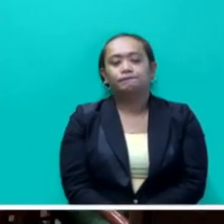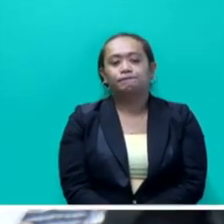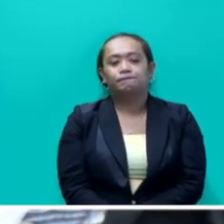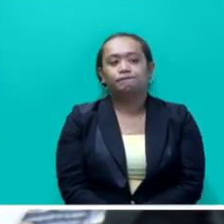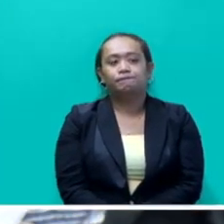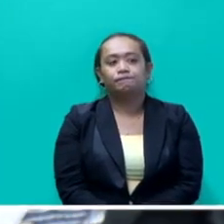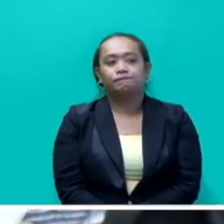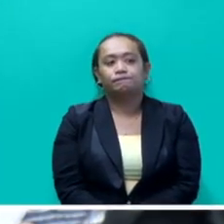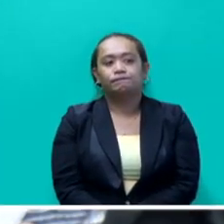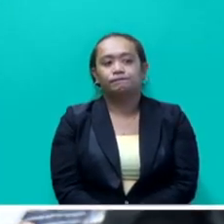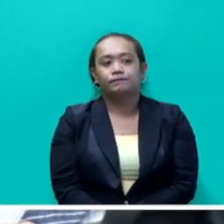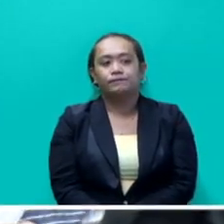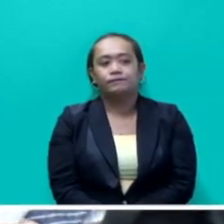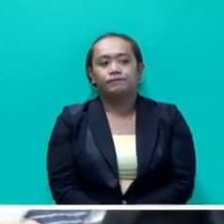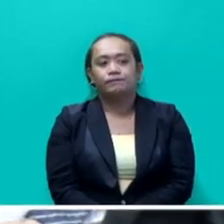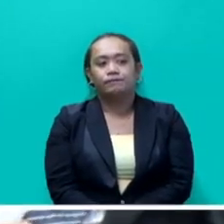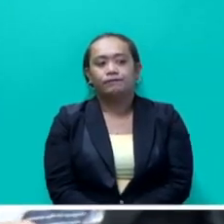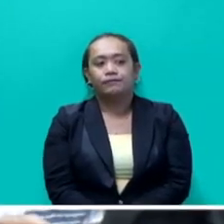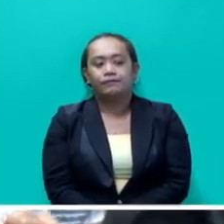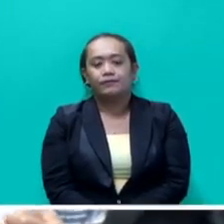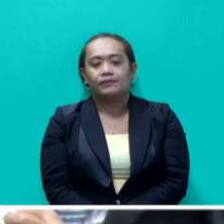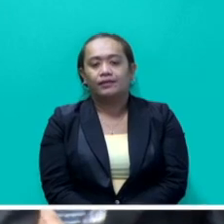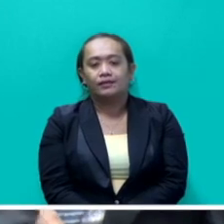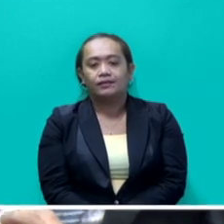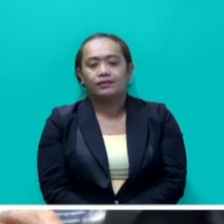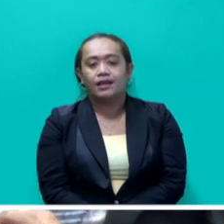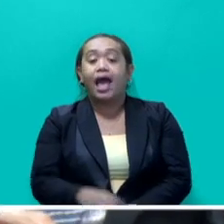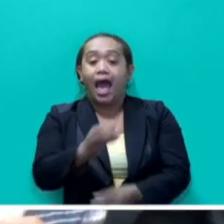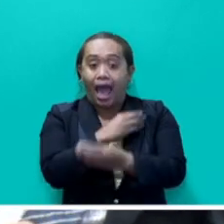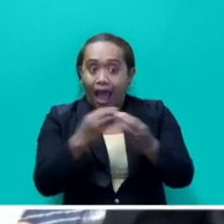That's our responsibility as honorable members of this House.